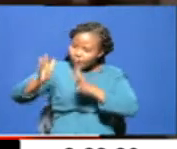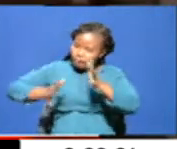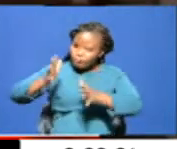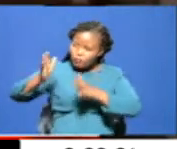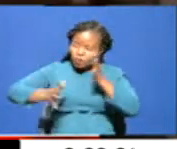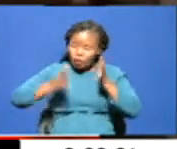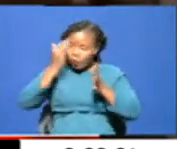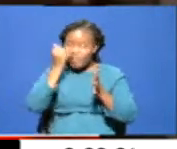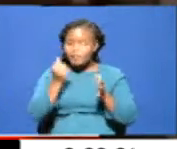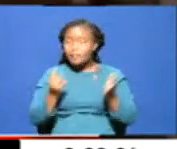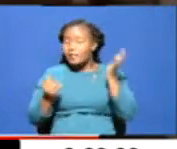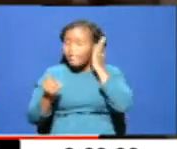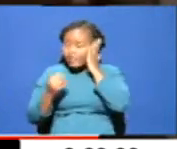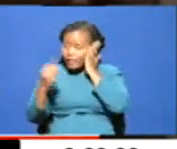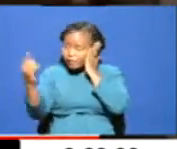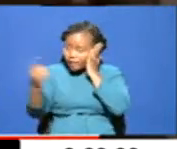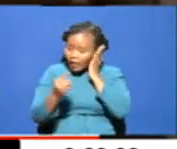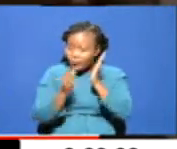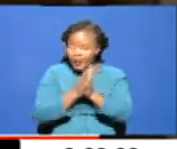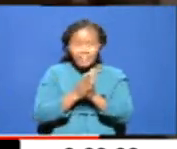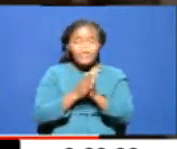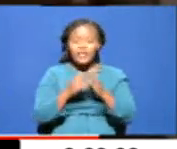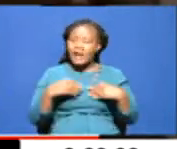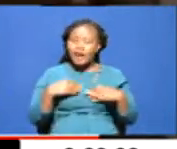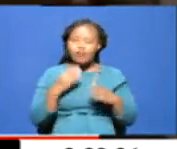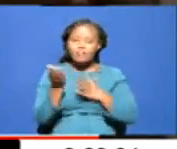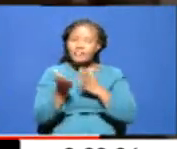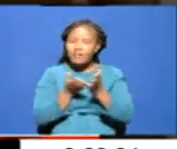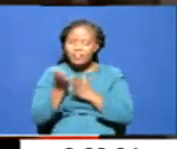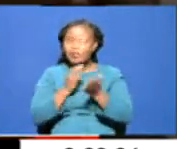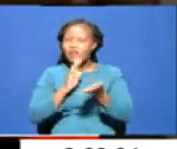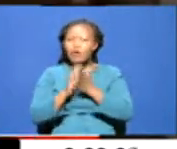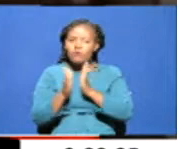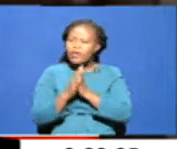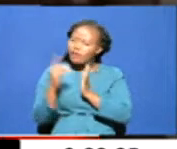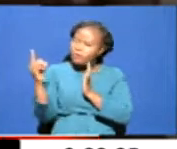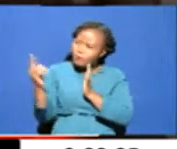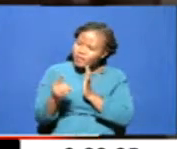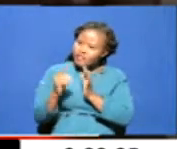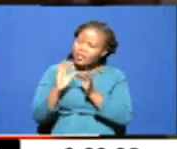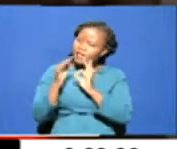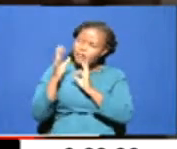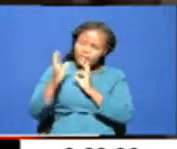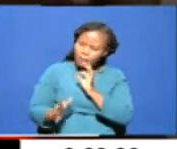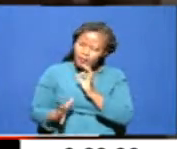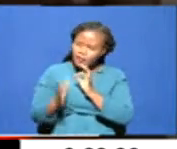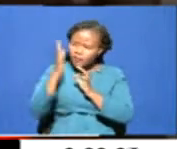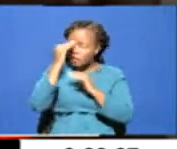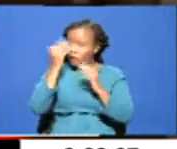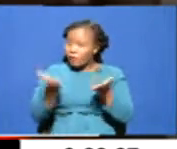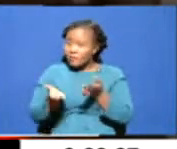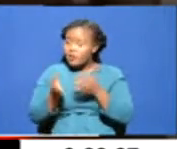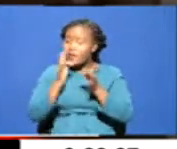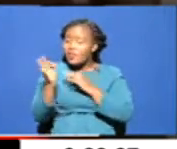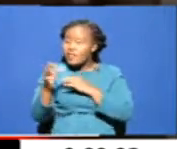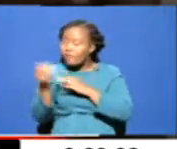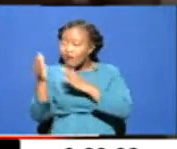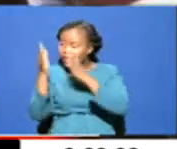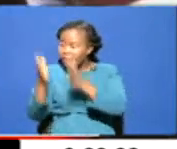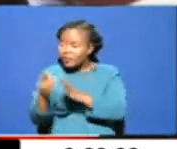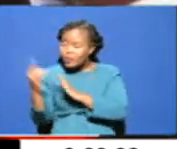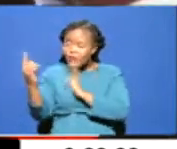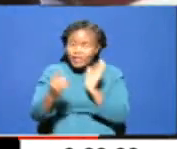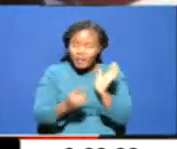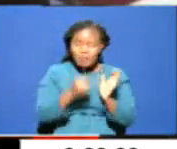are able to come there and access services without bringing in third parties. Because when third parties come in, you know privacy is